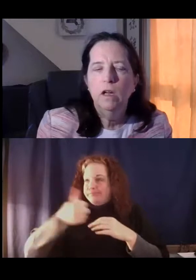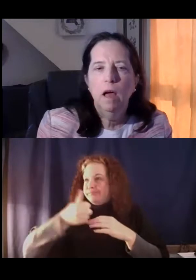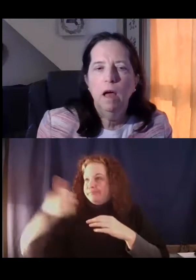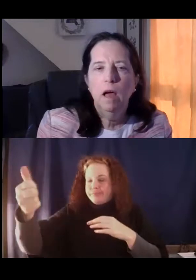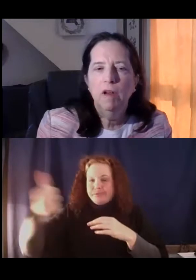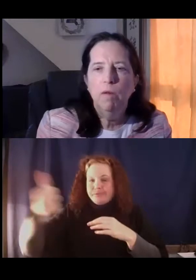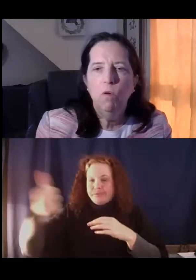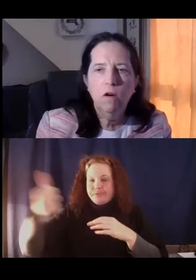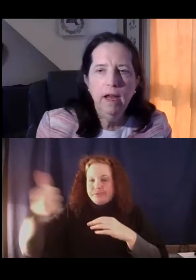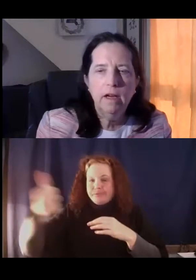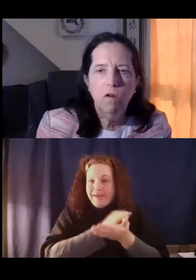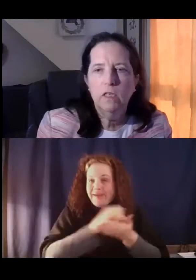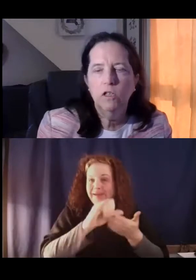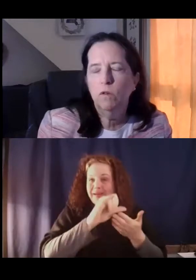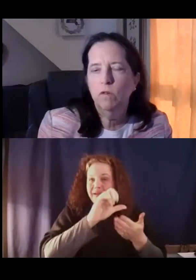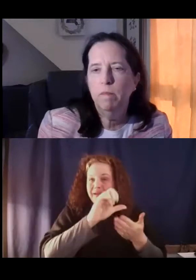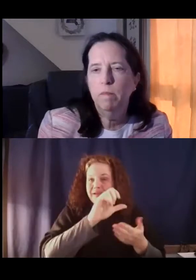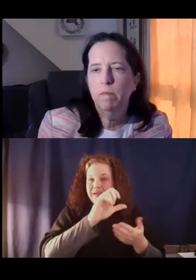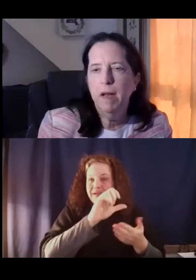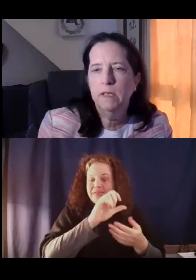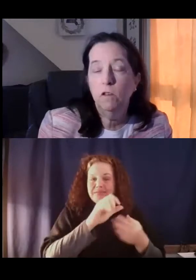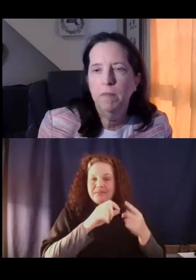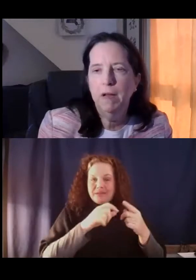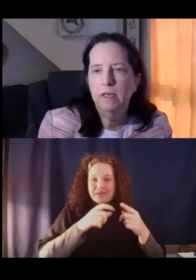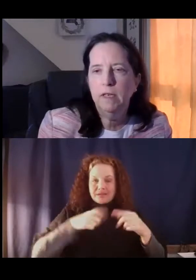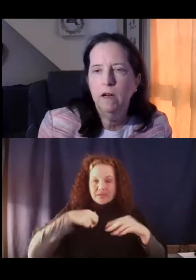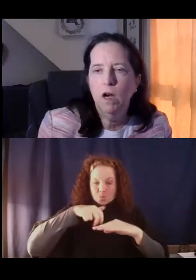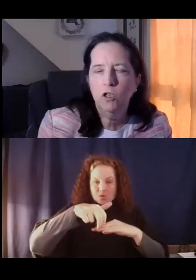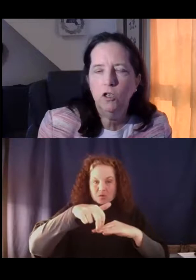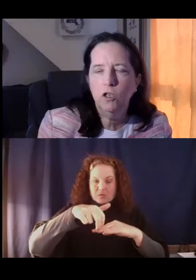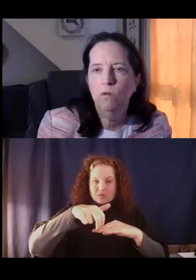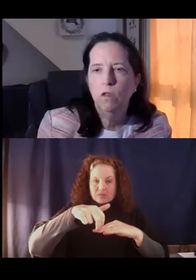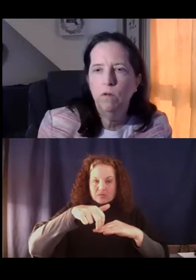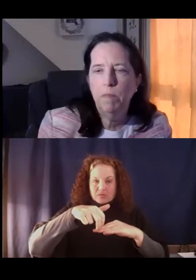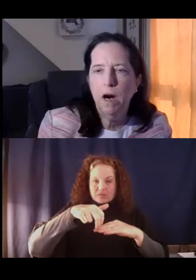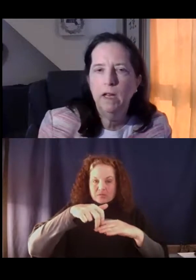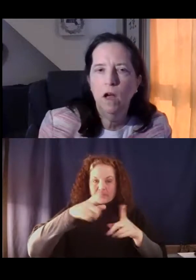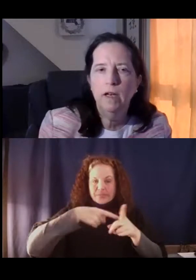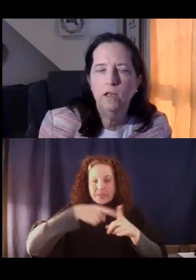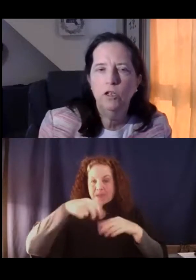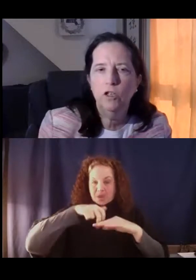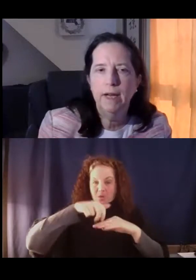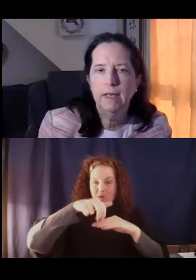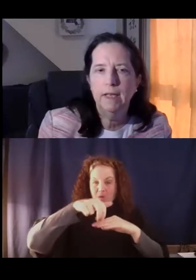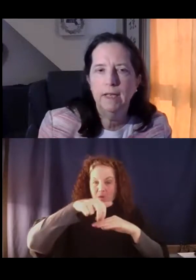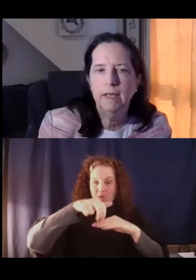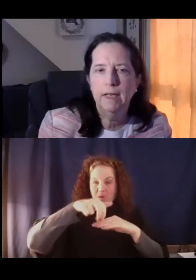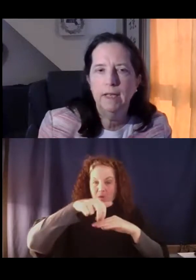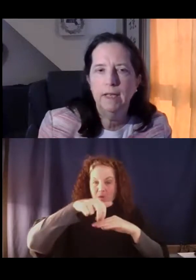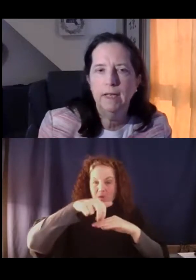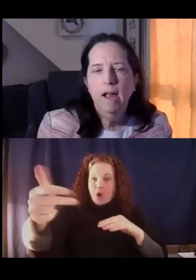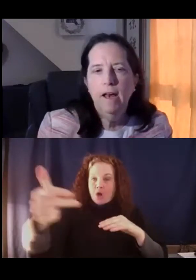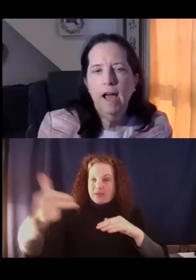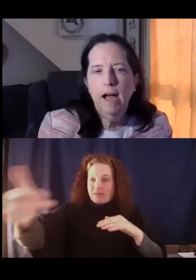a walkway that crosses through from the main sidewalk through a parking lot into the transit